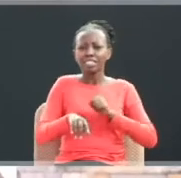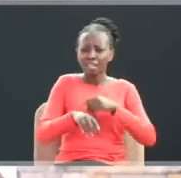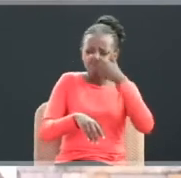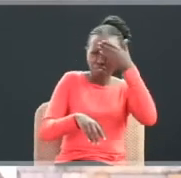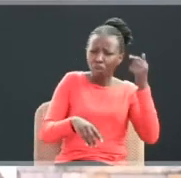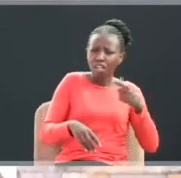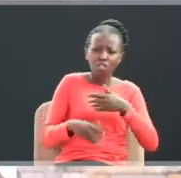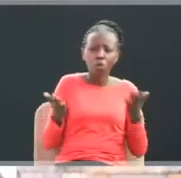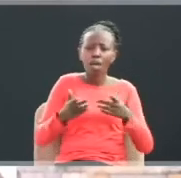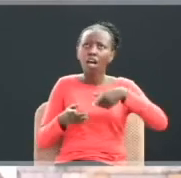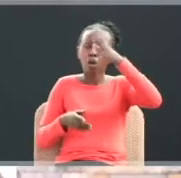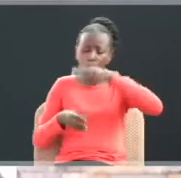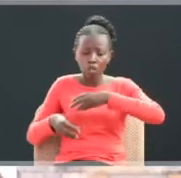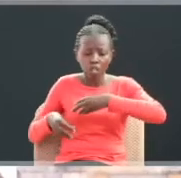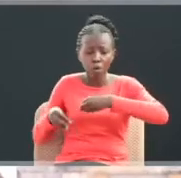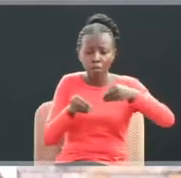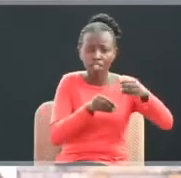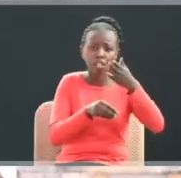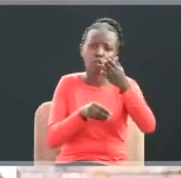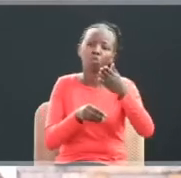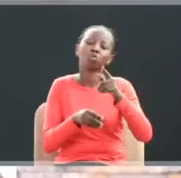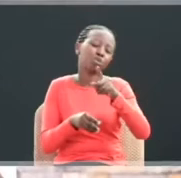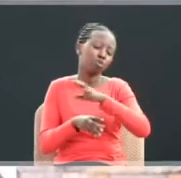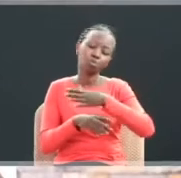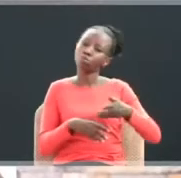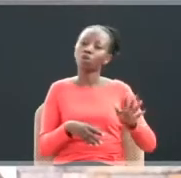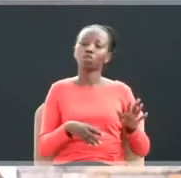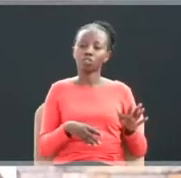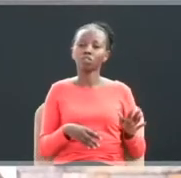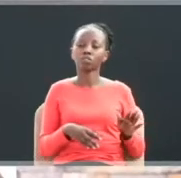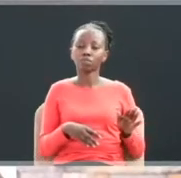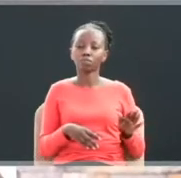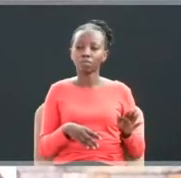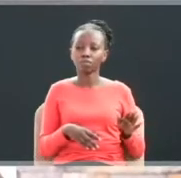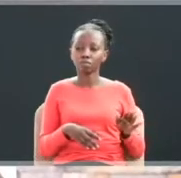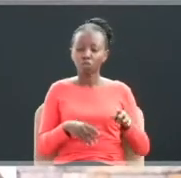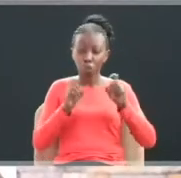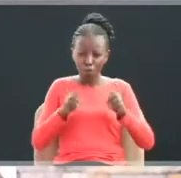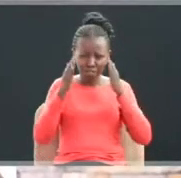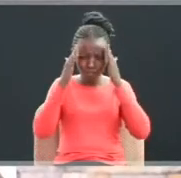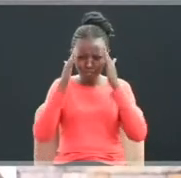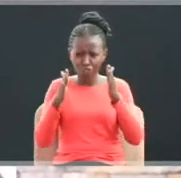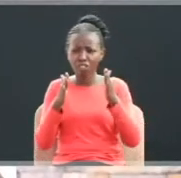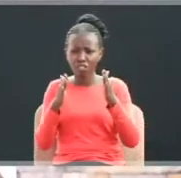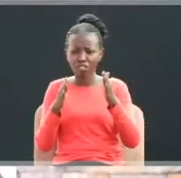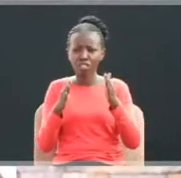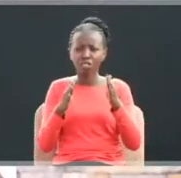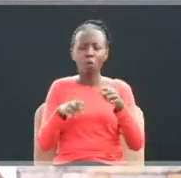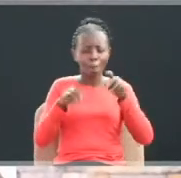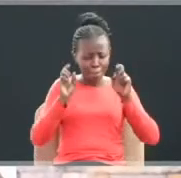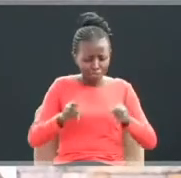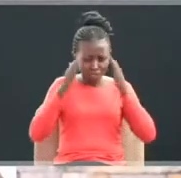I'm lost. I need to keep that in focus. Karatega akurinu, hallelujah. Bless the Lord. I need to keep in